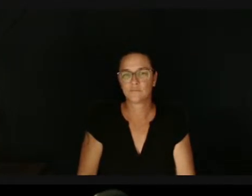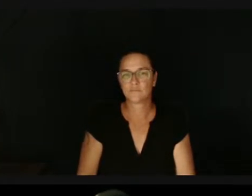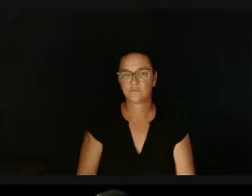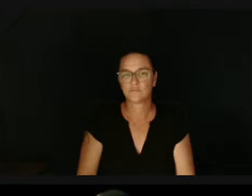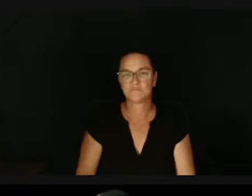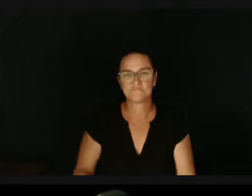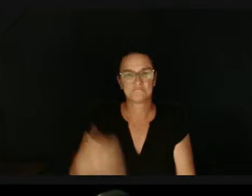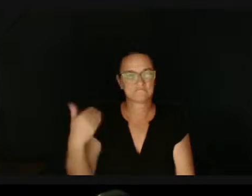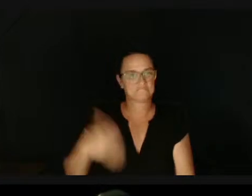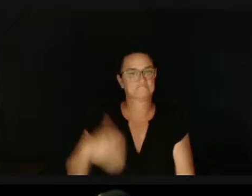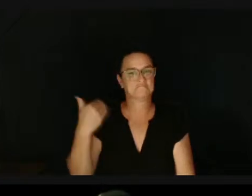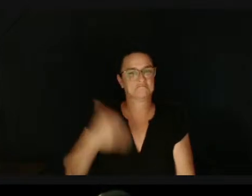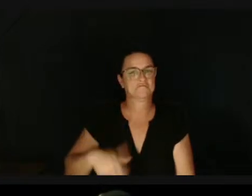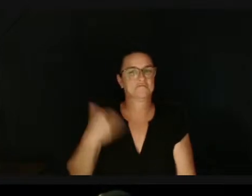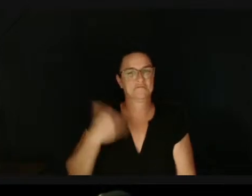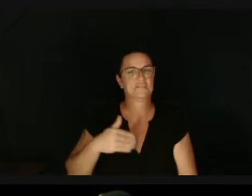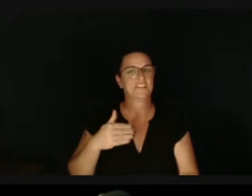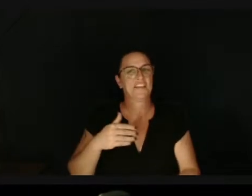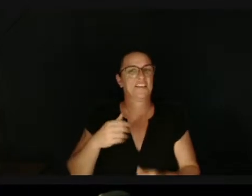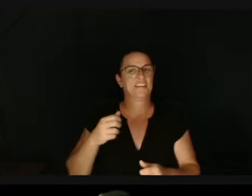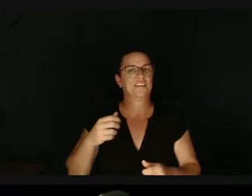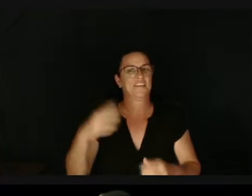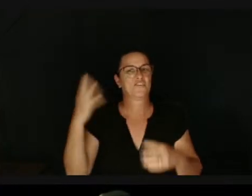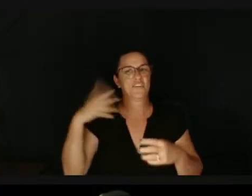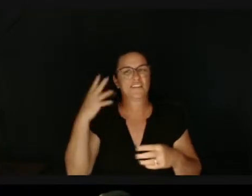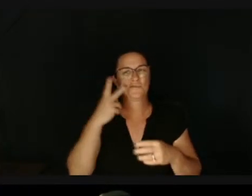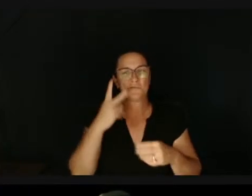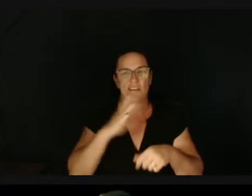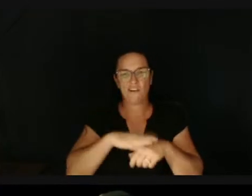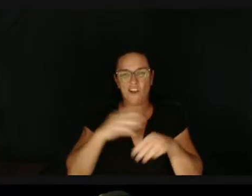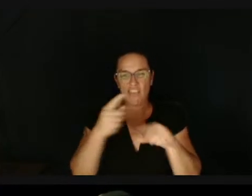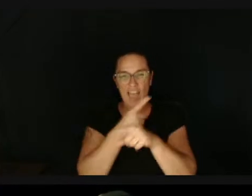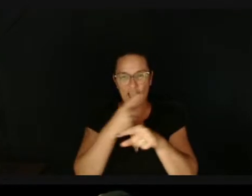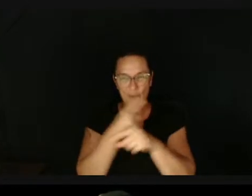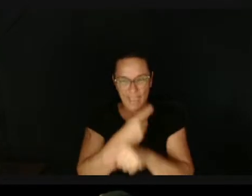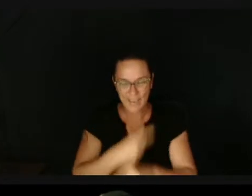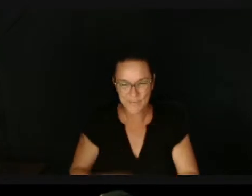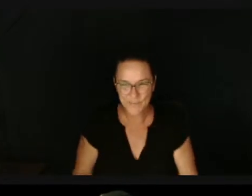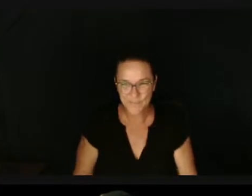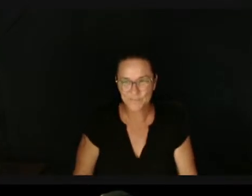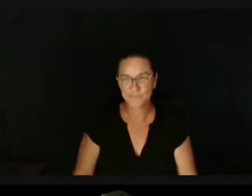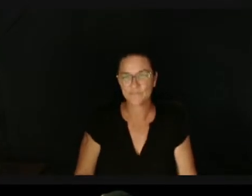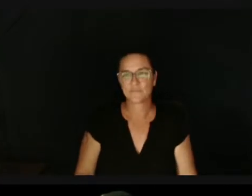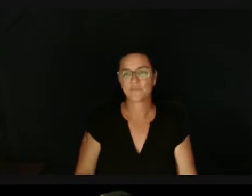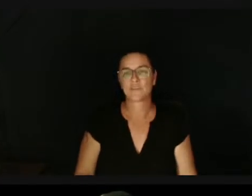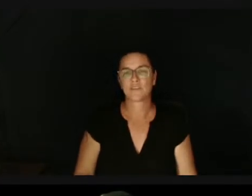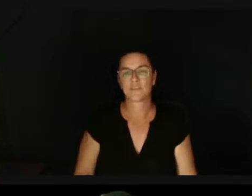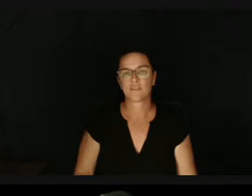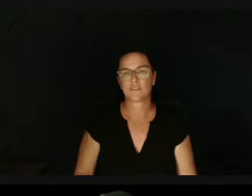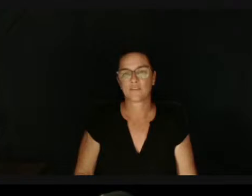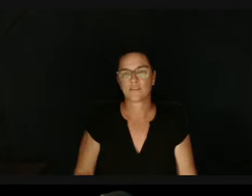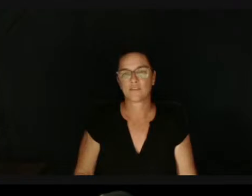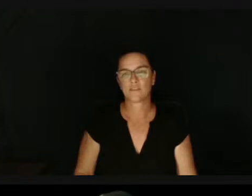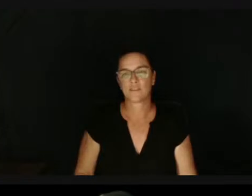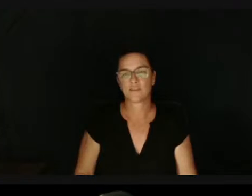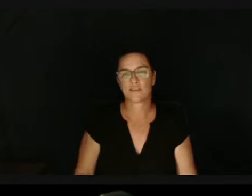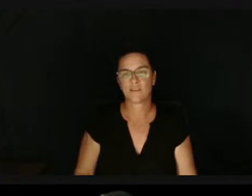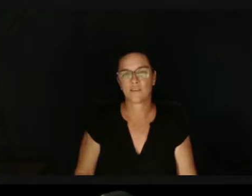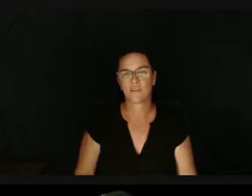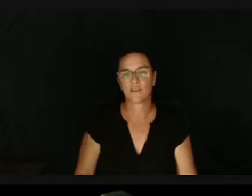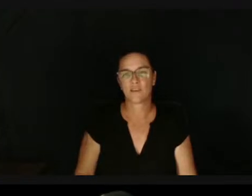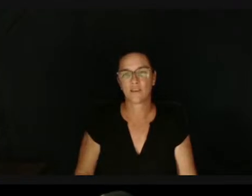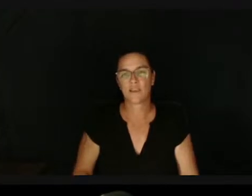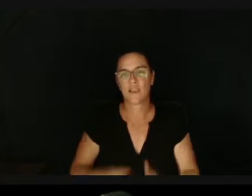wild to see it down on a highway. So there's our wide angle view. Finish things off.